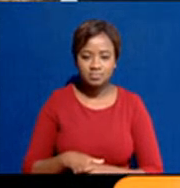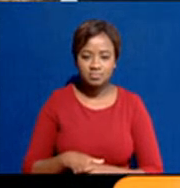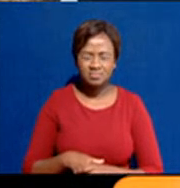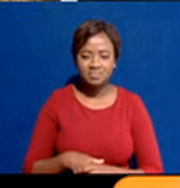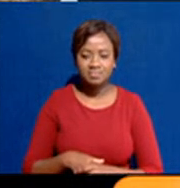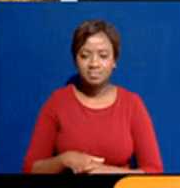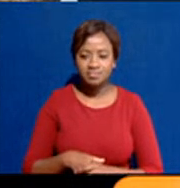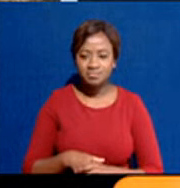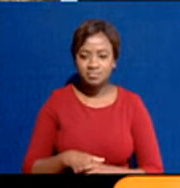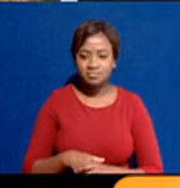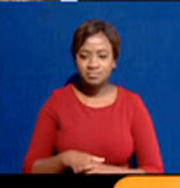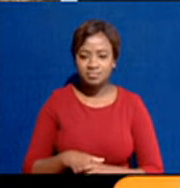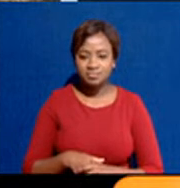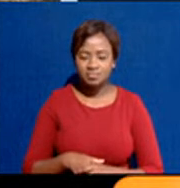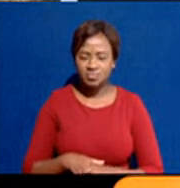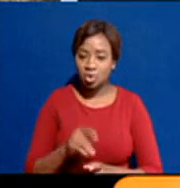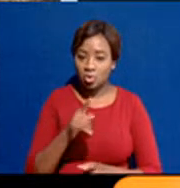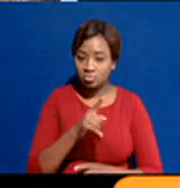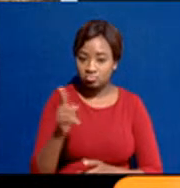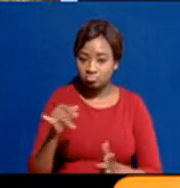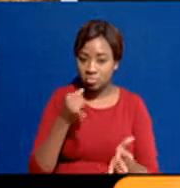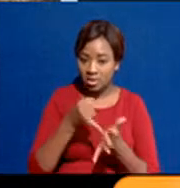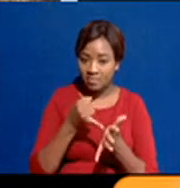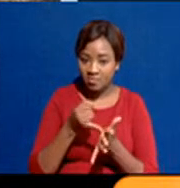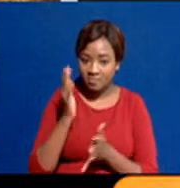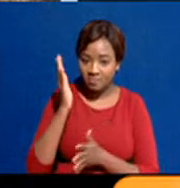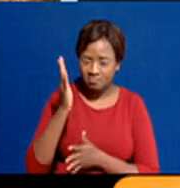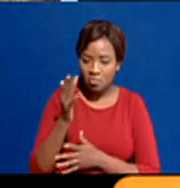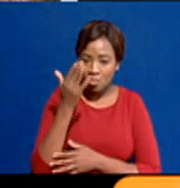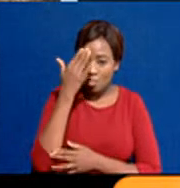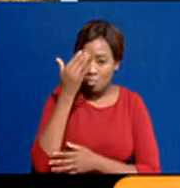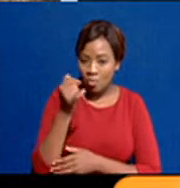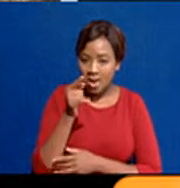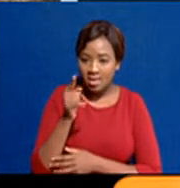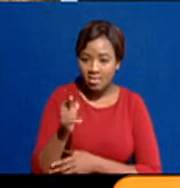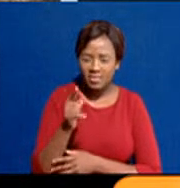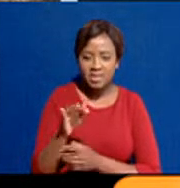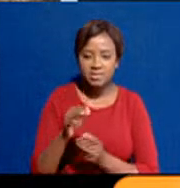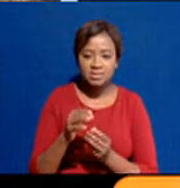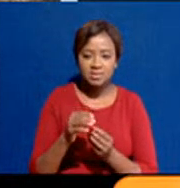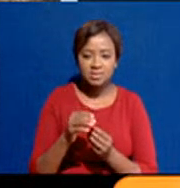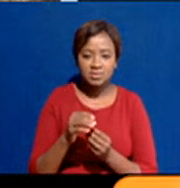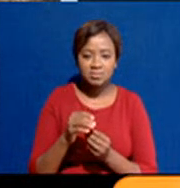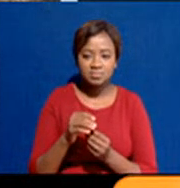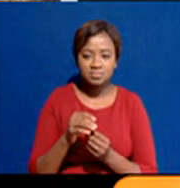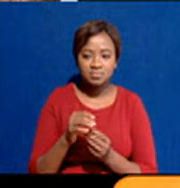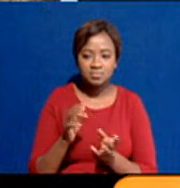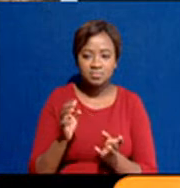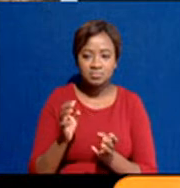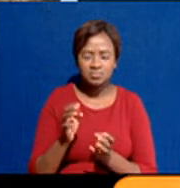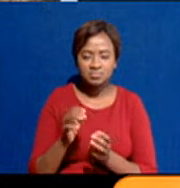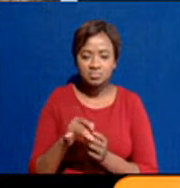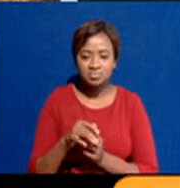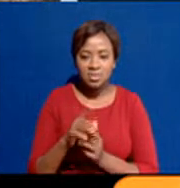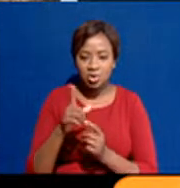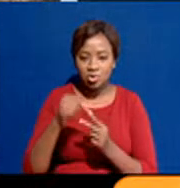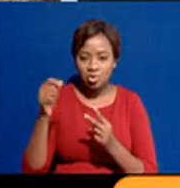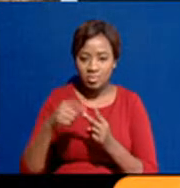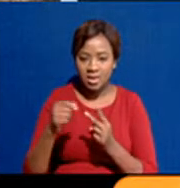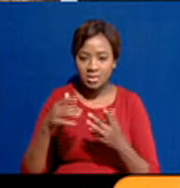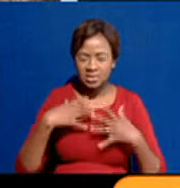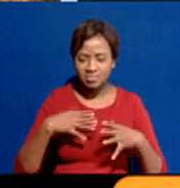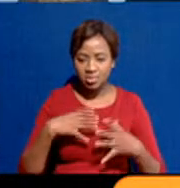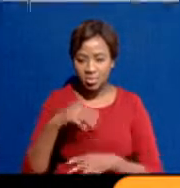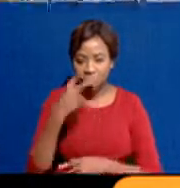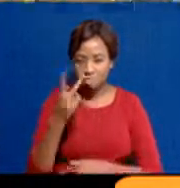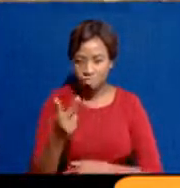Raila Odinga. They were directly involved because in that panel, they contributed. The president that time nominated 2 persons.